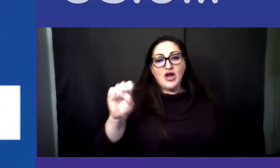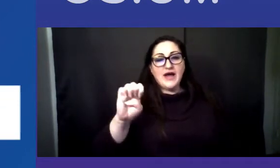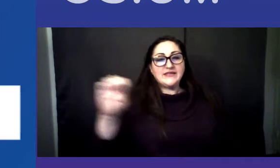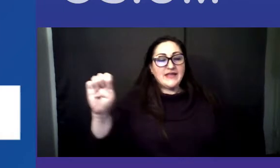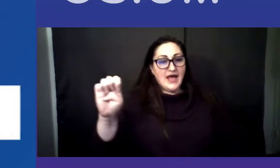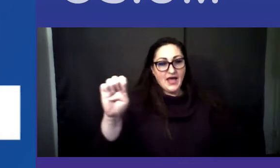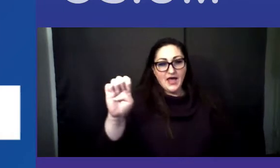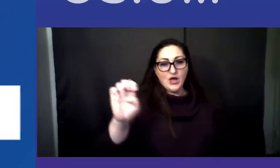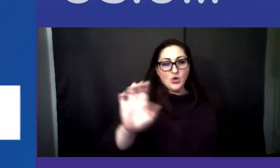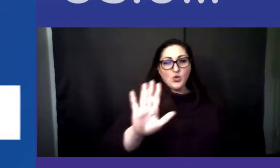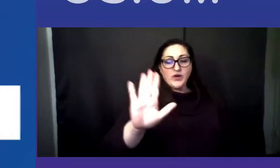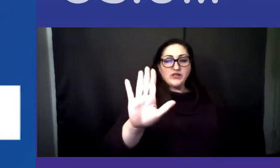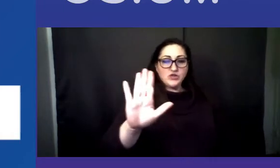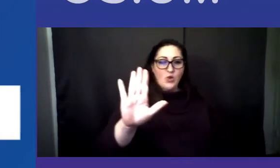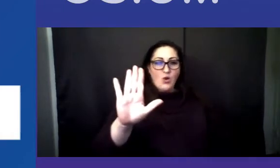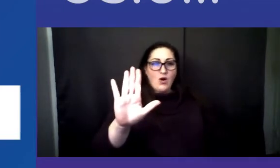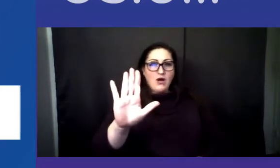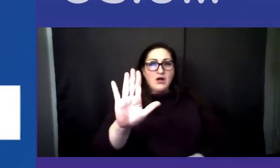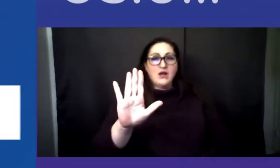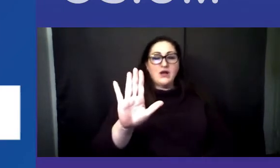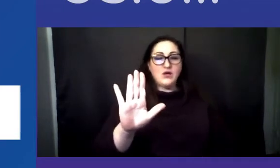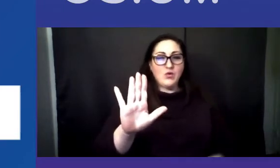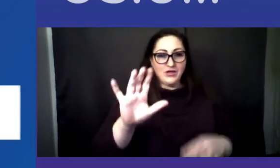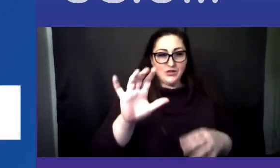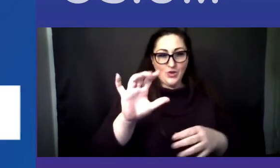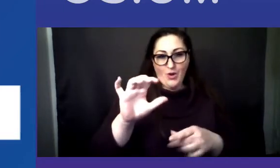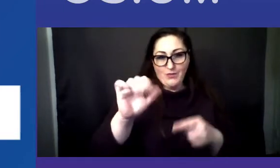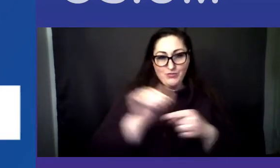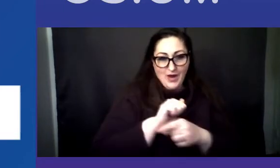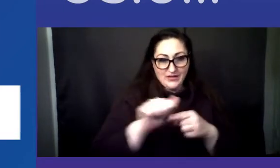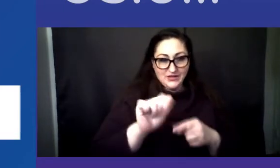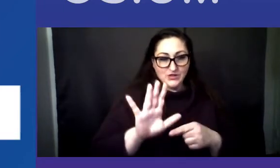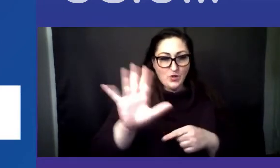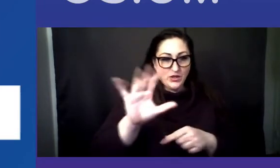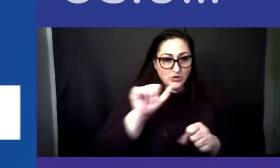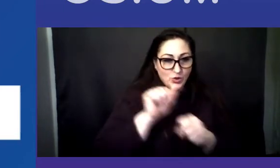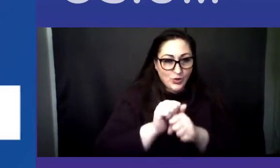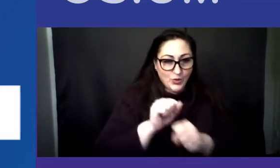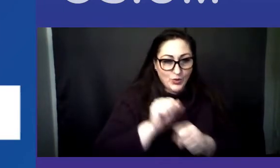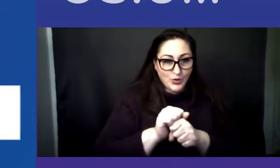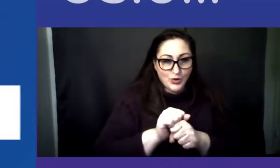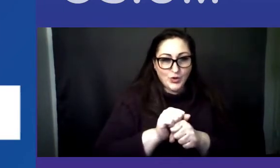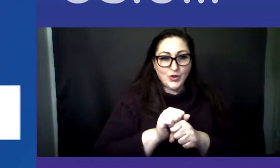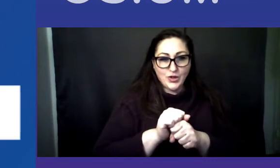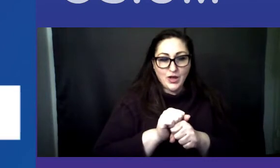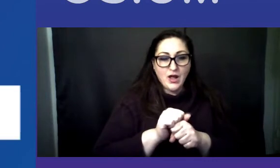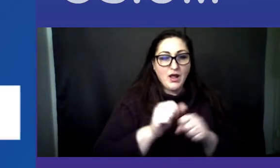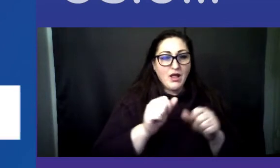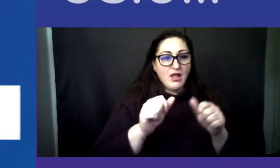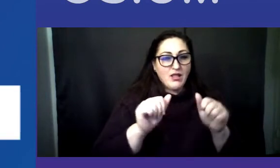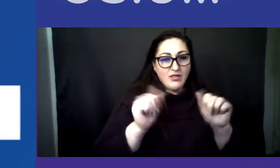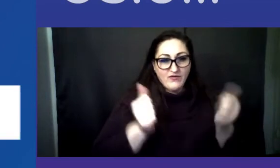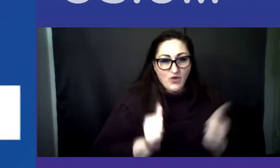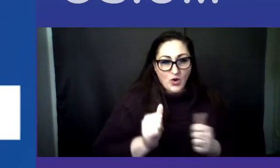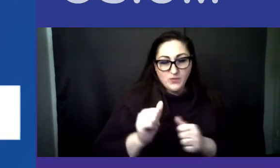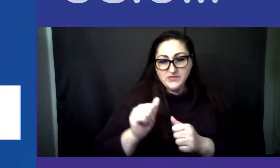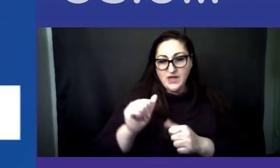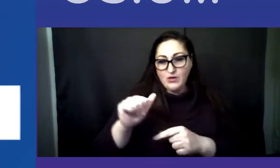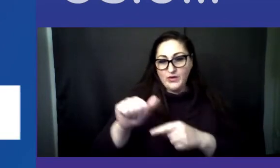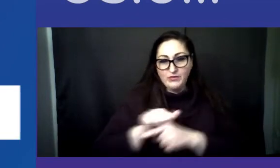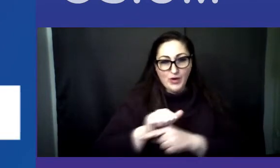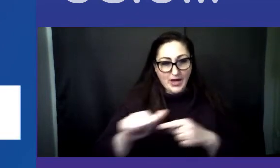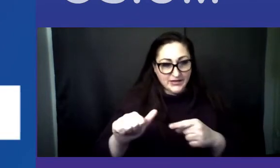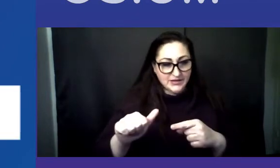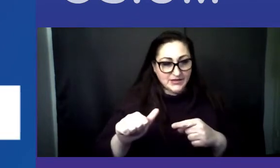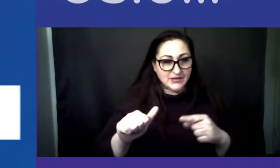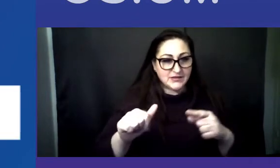that you're engaged in, right? So when we think of what is your work, the forms that we practice, the